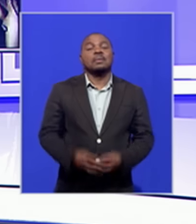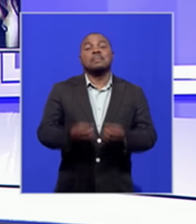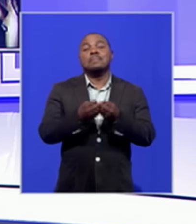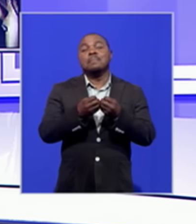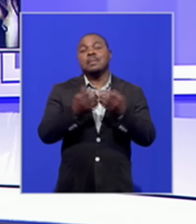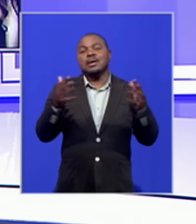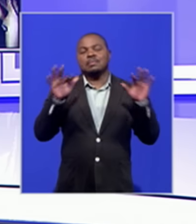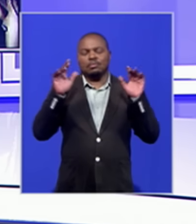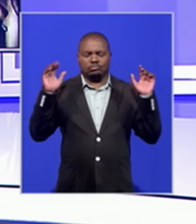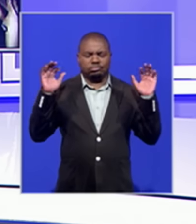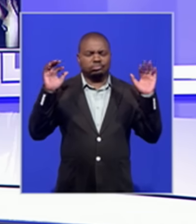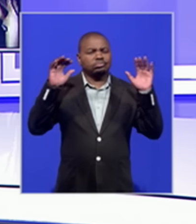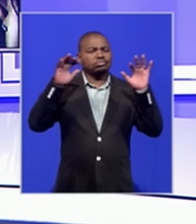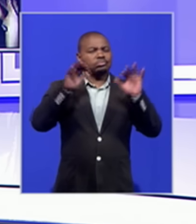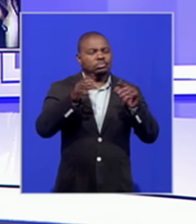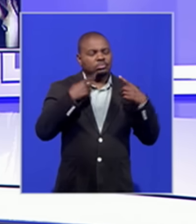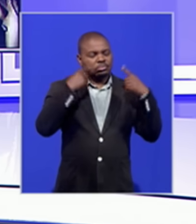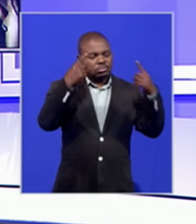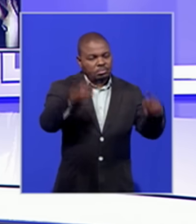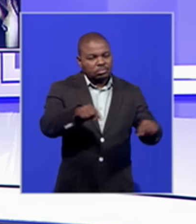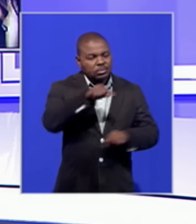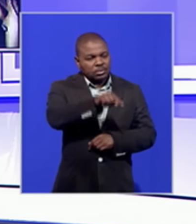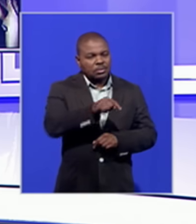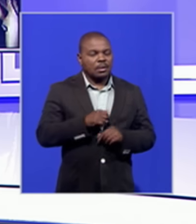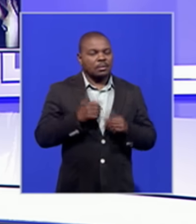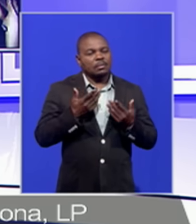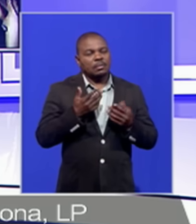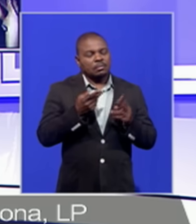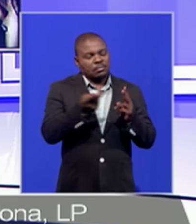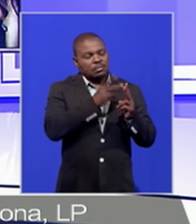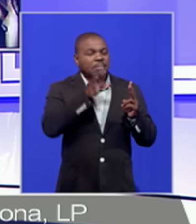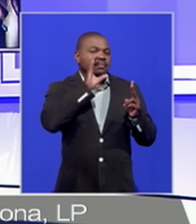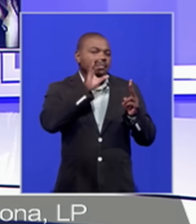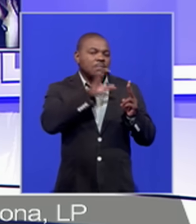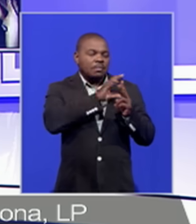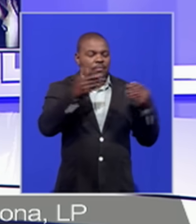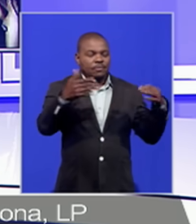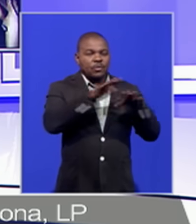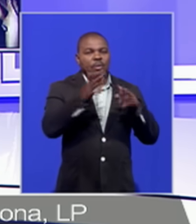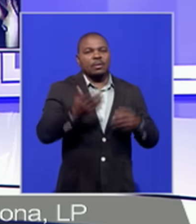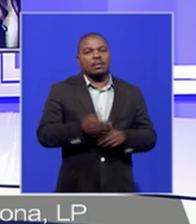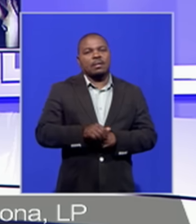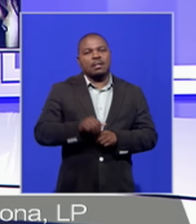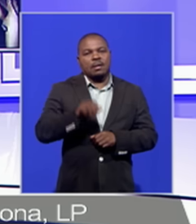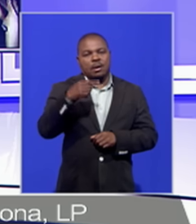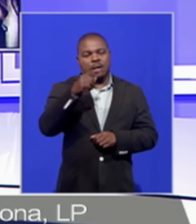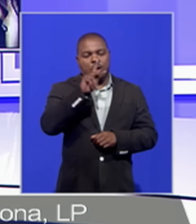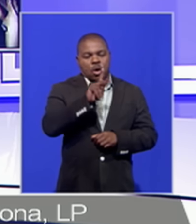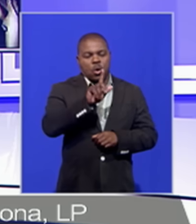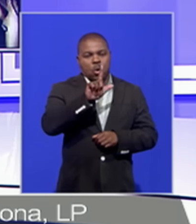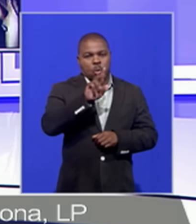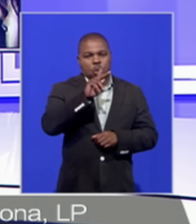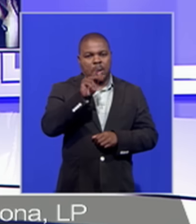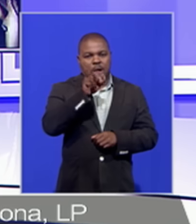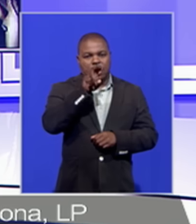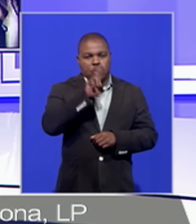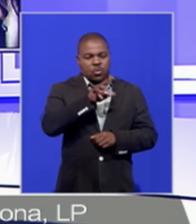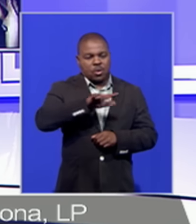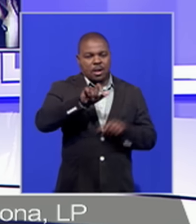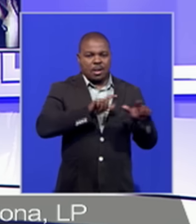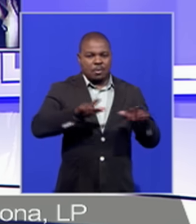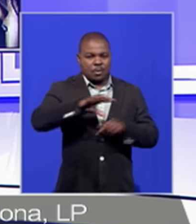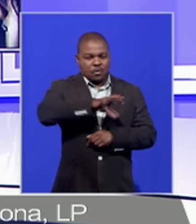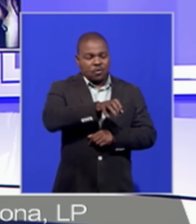Mašabašaba ao a bego a kgobokane go tla go tlhoboga tirelong ya poloko ya batswala motseng wa Lukau ka ntlenyana ga Groblersdal, provinseng ya Limpopo a